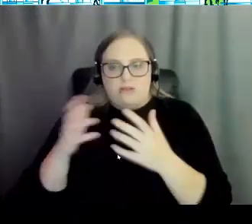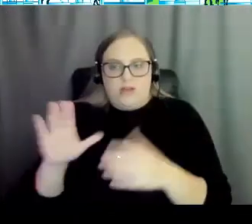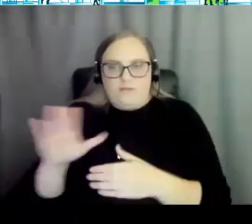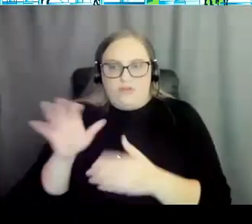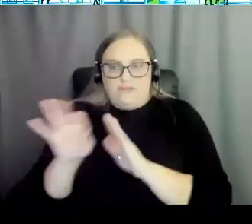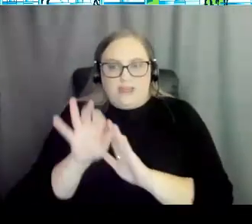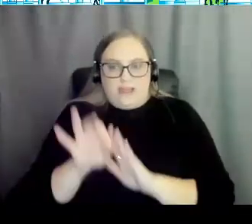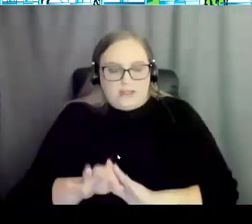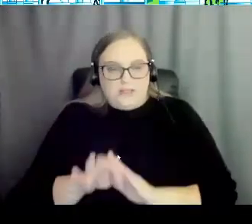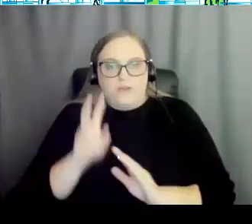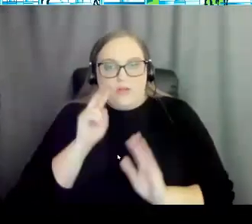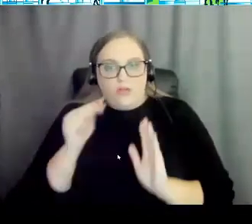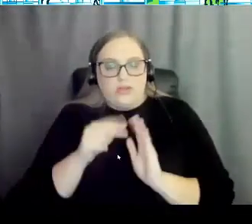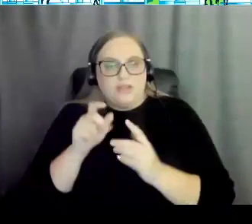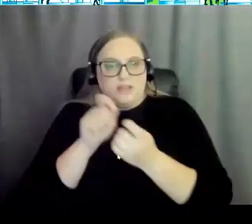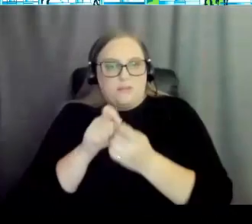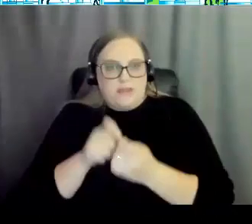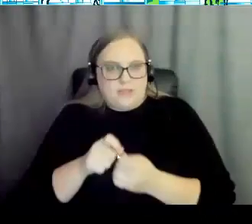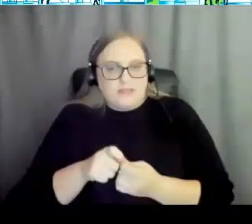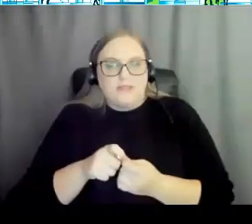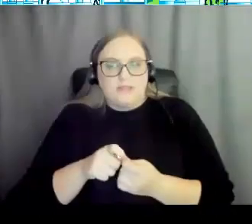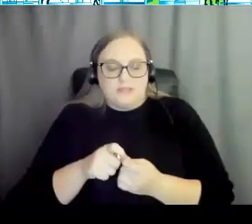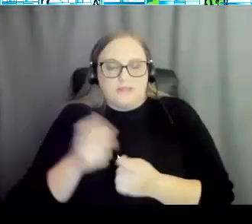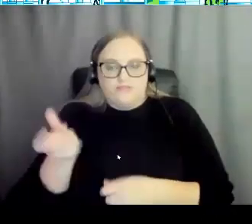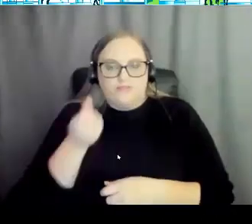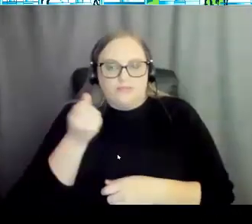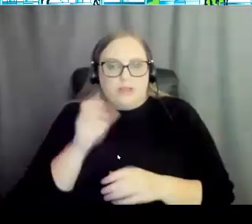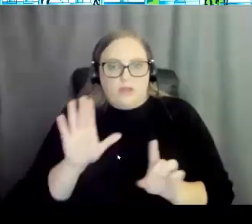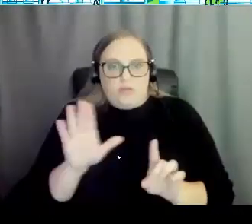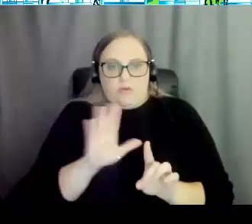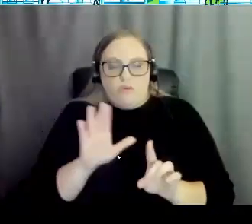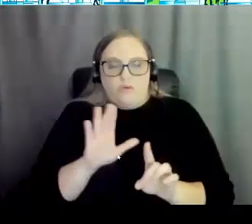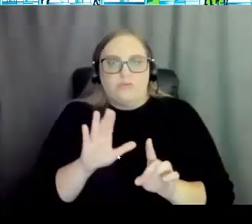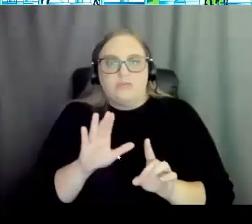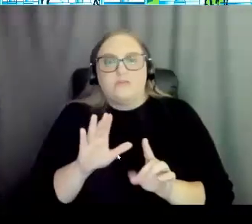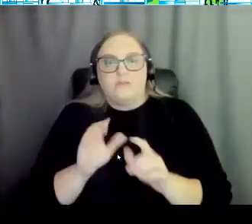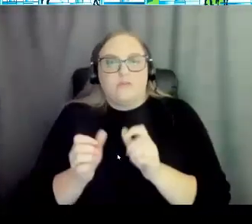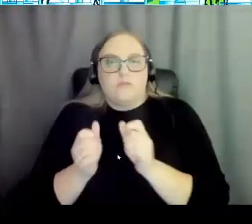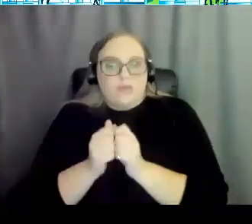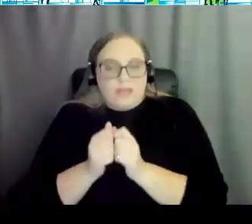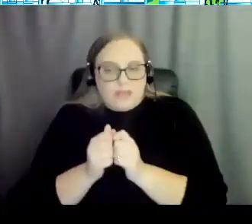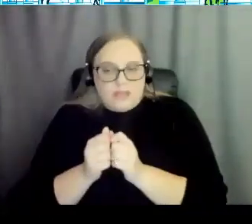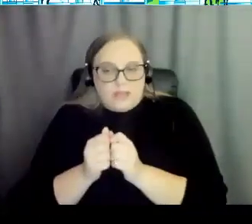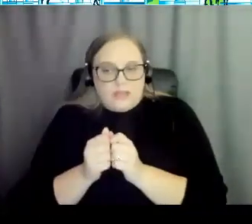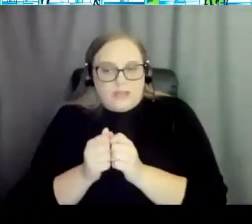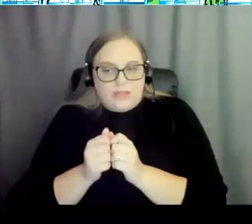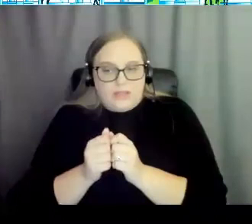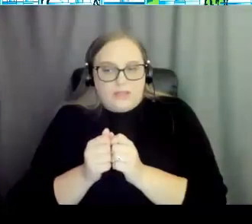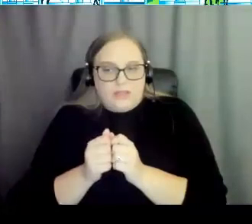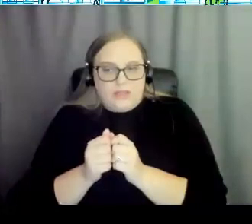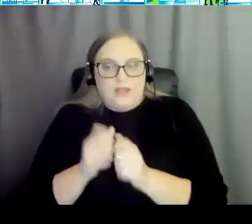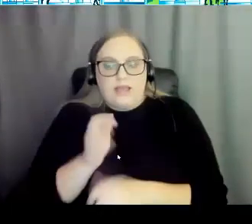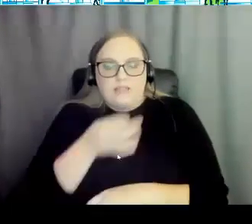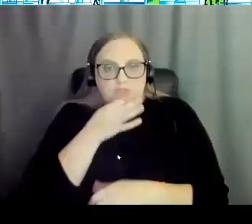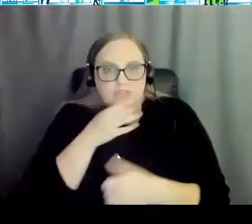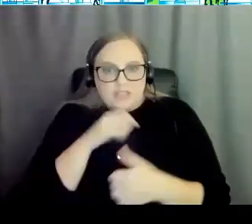looking at the methods and taking those and in conjunction with expertise both on the team at DOE and